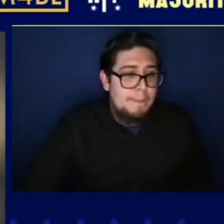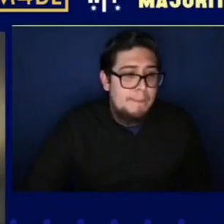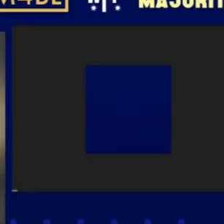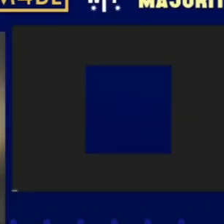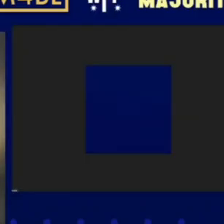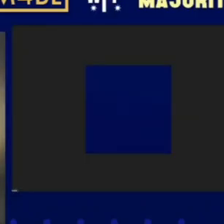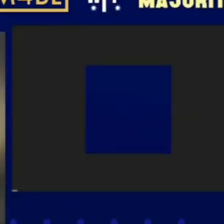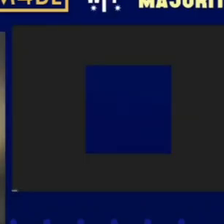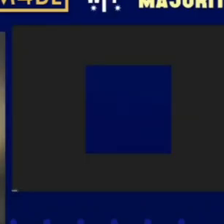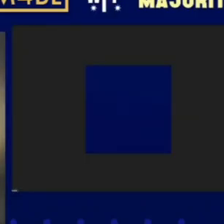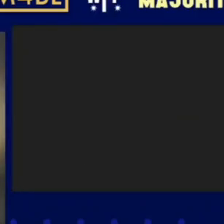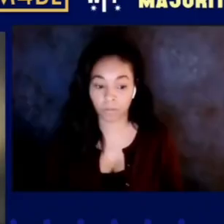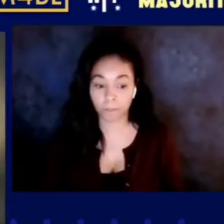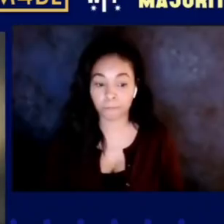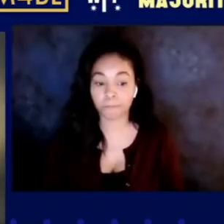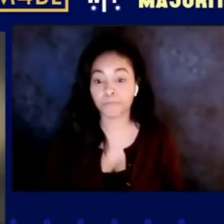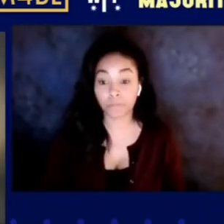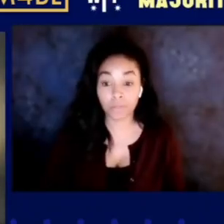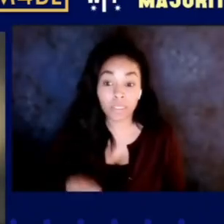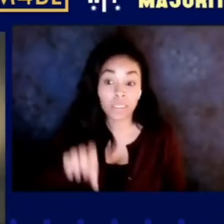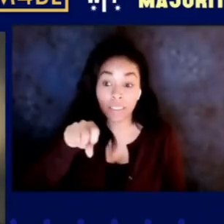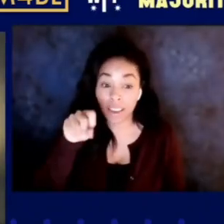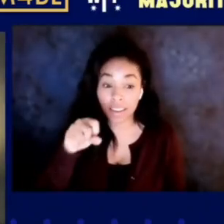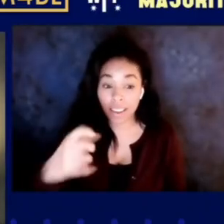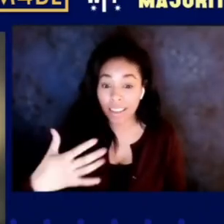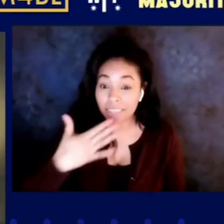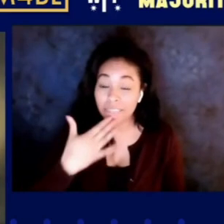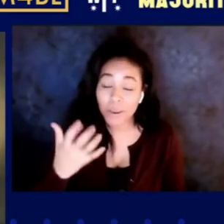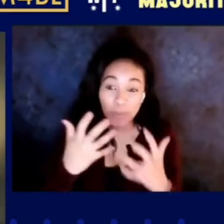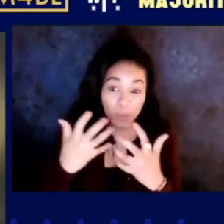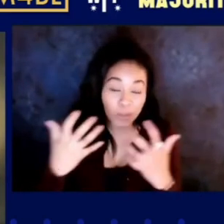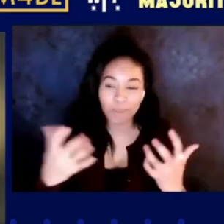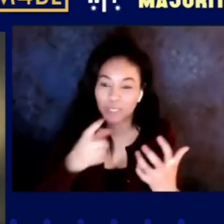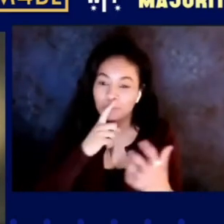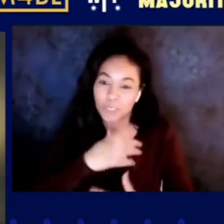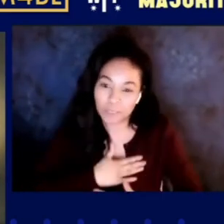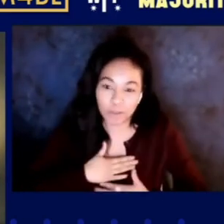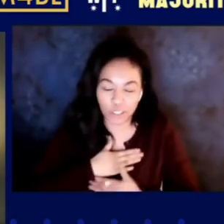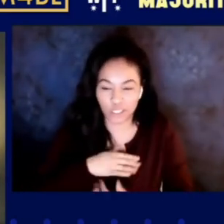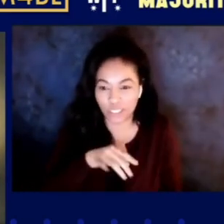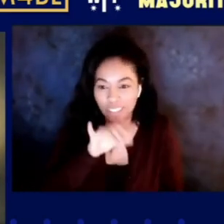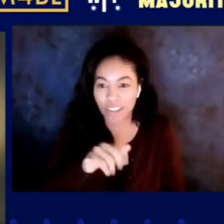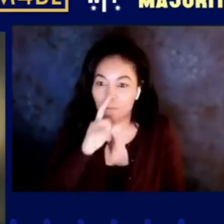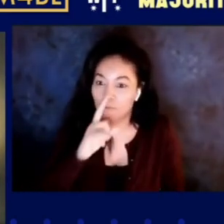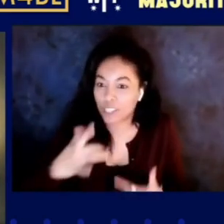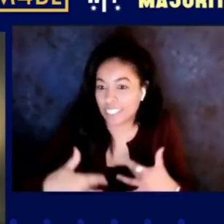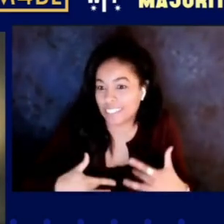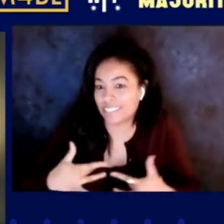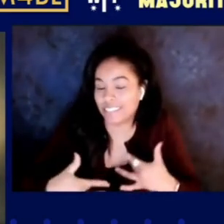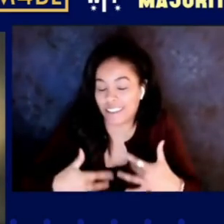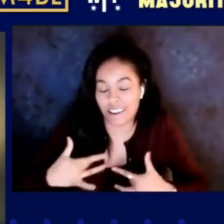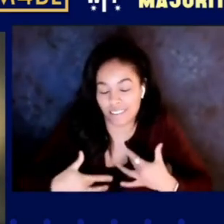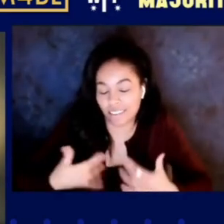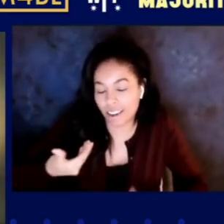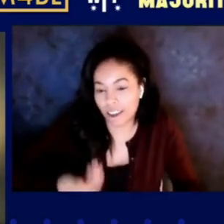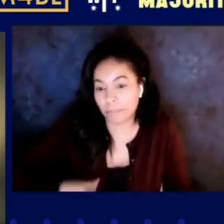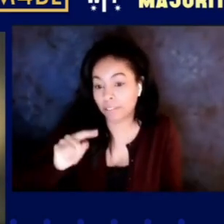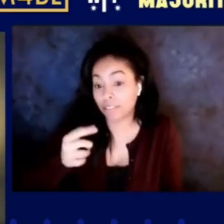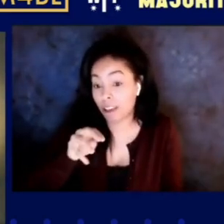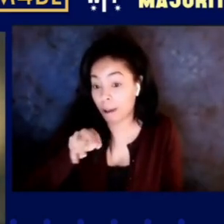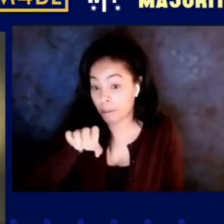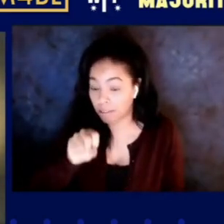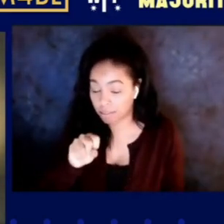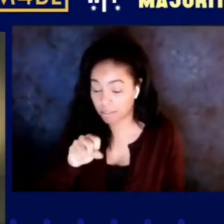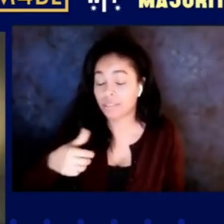I appreciate it. I'm very excited to be with you all tonight. My name is Tomas. My pronouns are he, him, his.